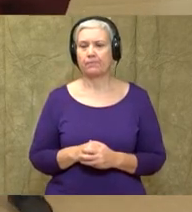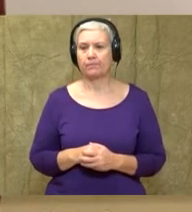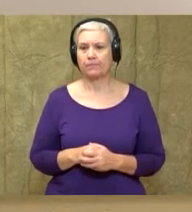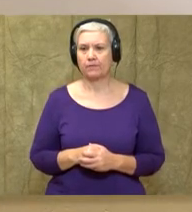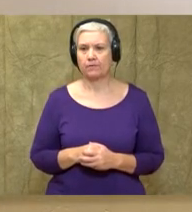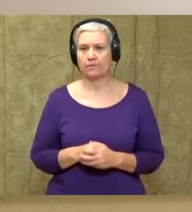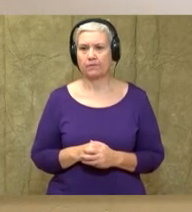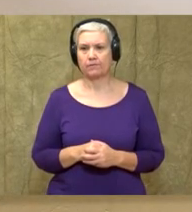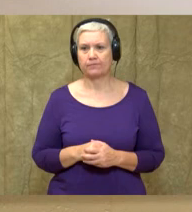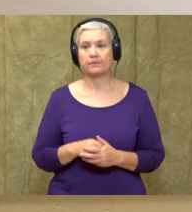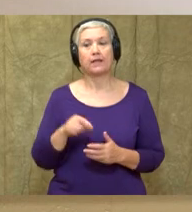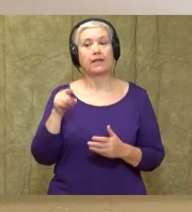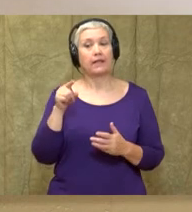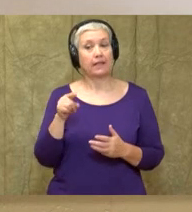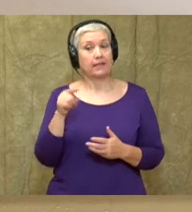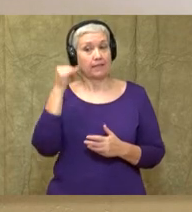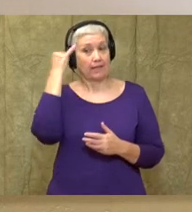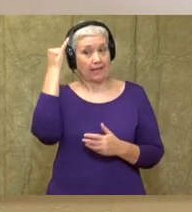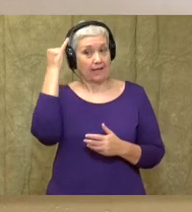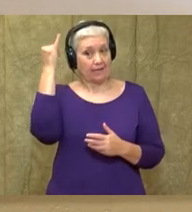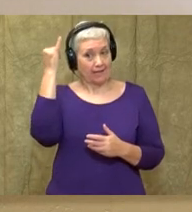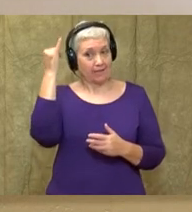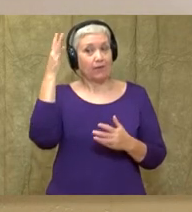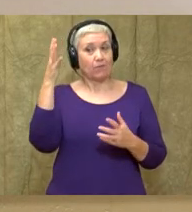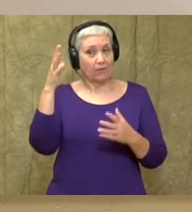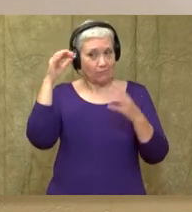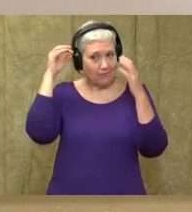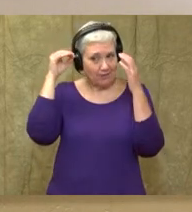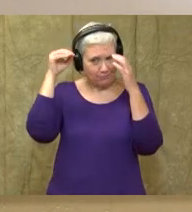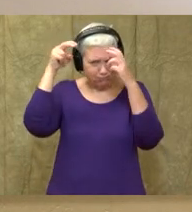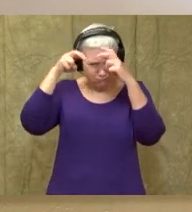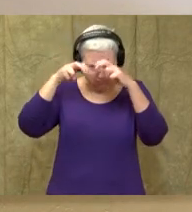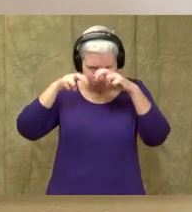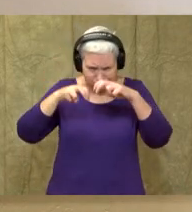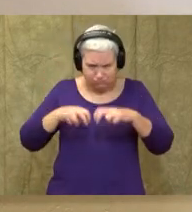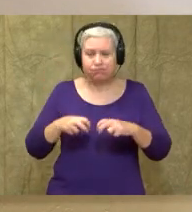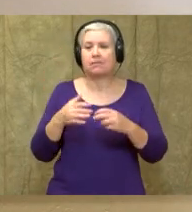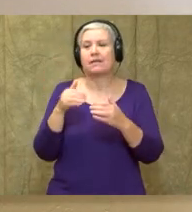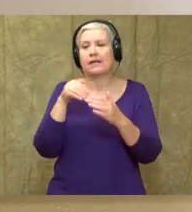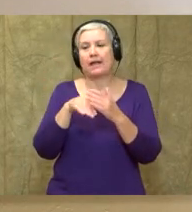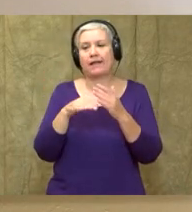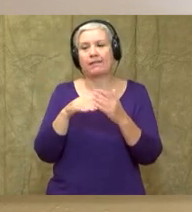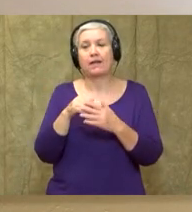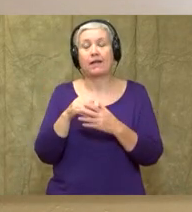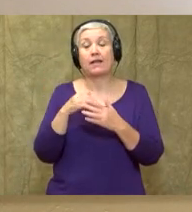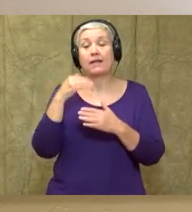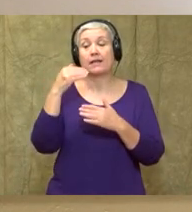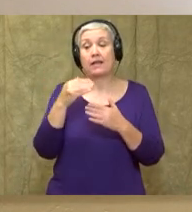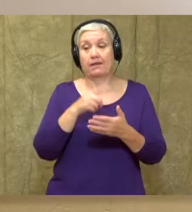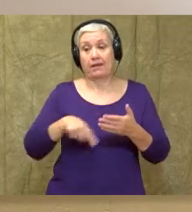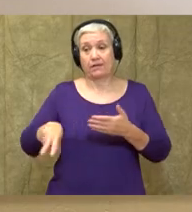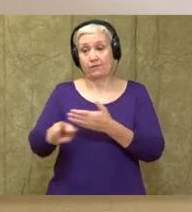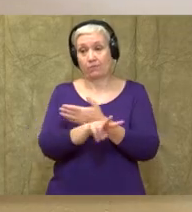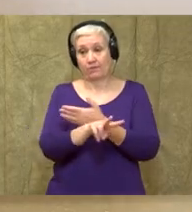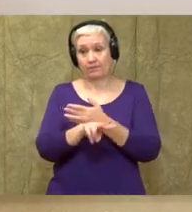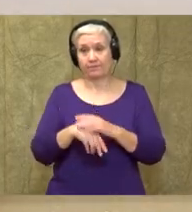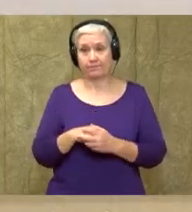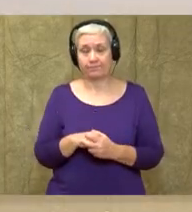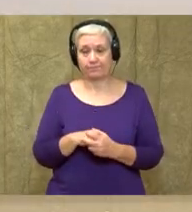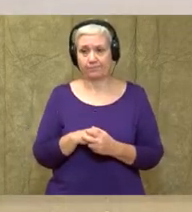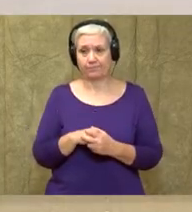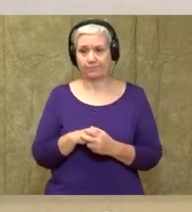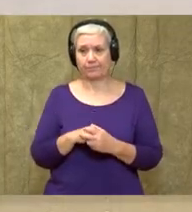And this is going to be an idea that we continue to explore over the next 2 weeks. How do the equations